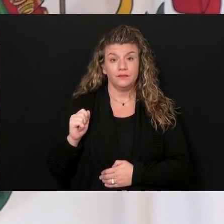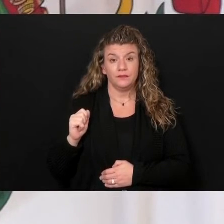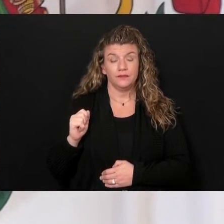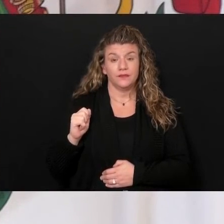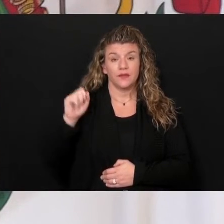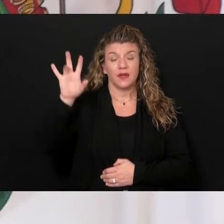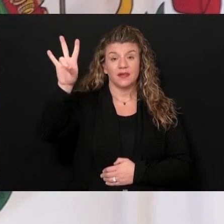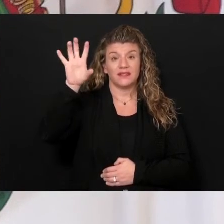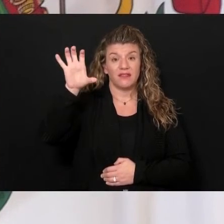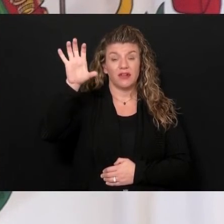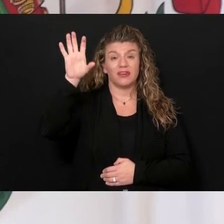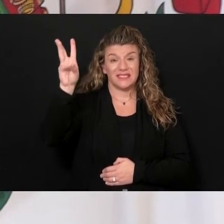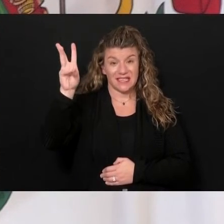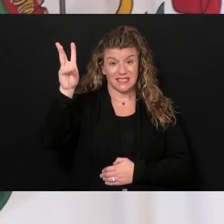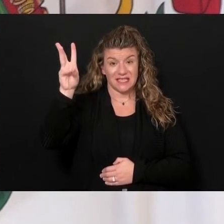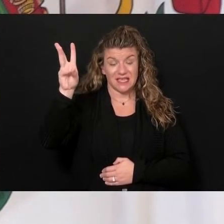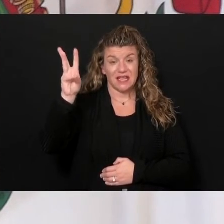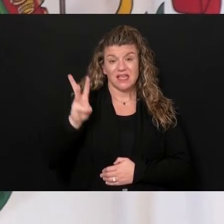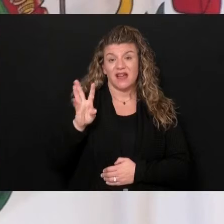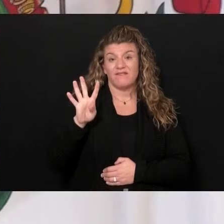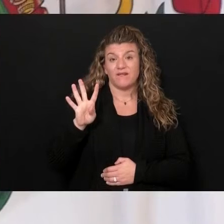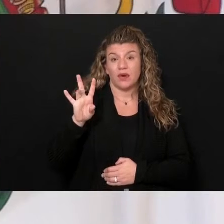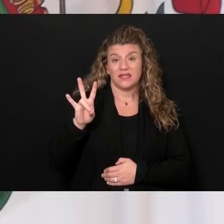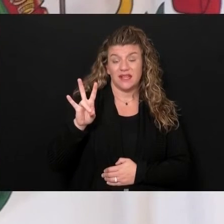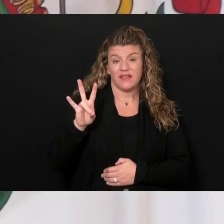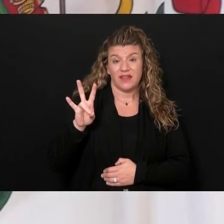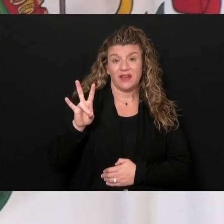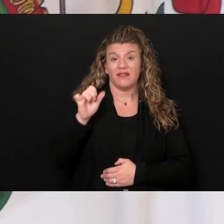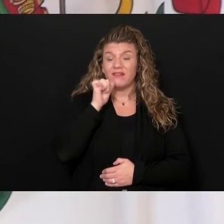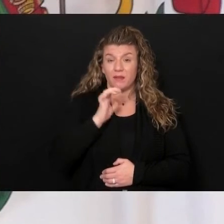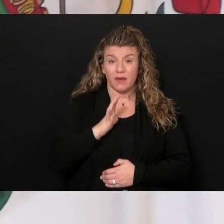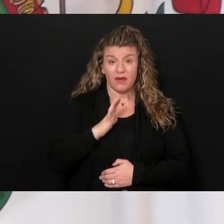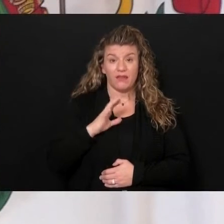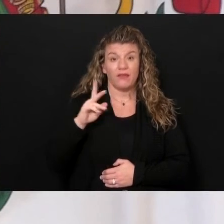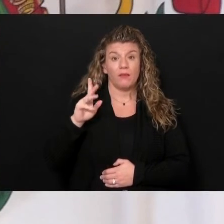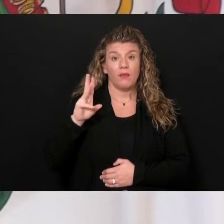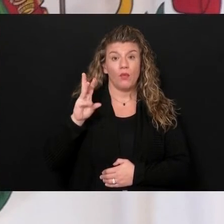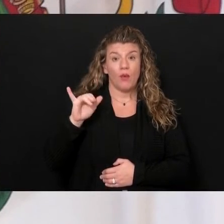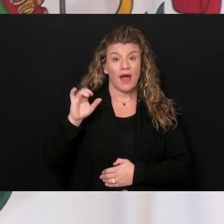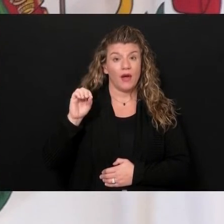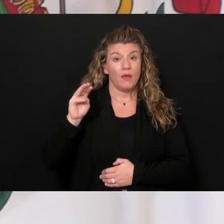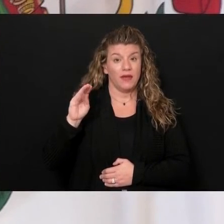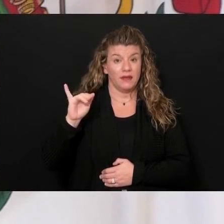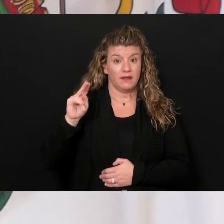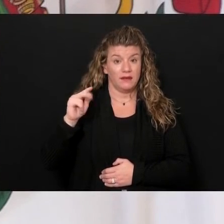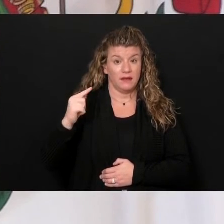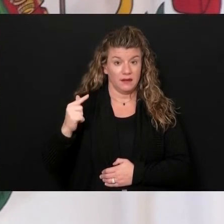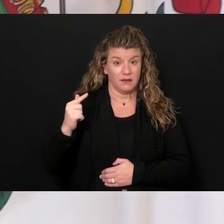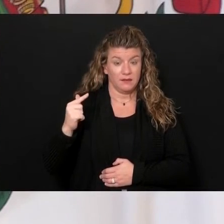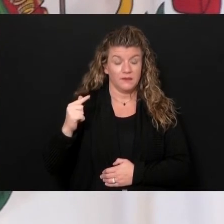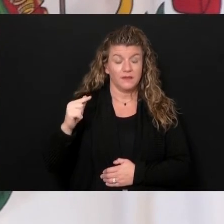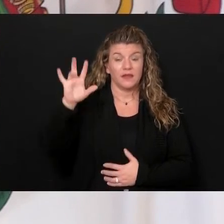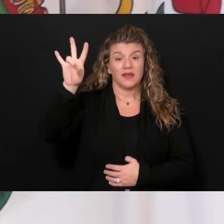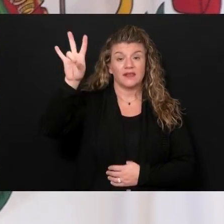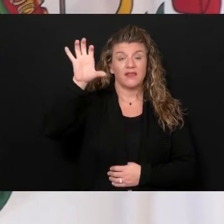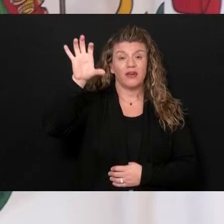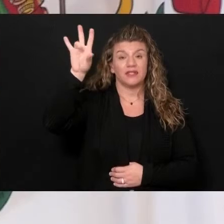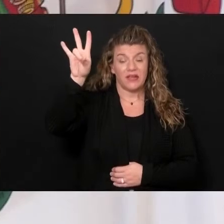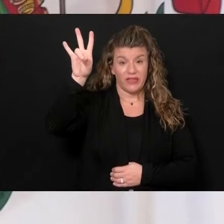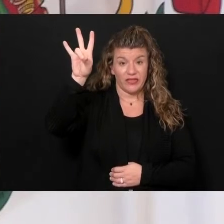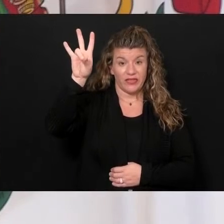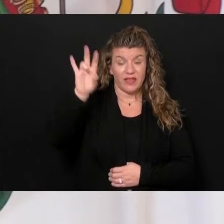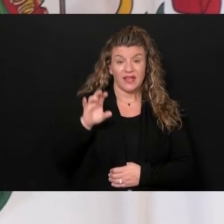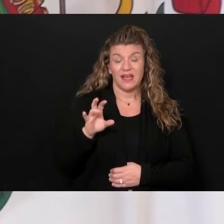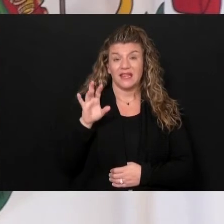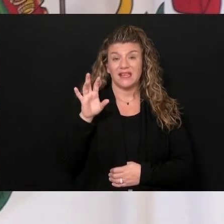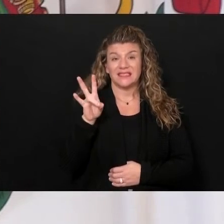Our 706th death, a 47-year-old female from Wyoming County. Our 707th death,